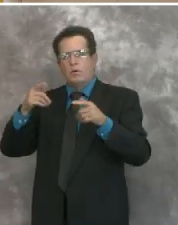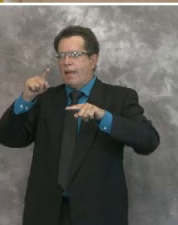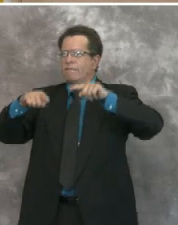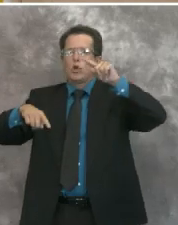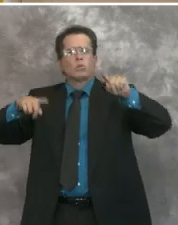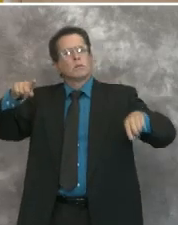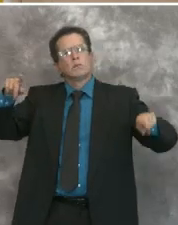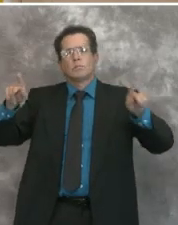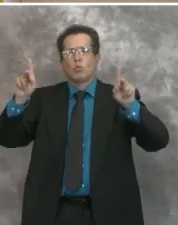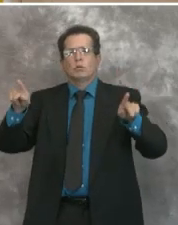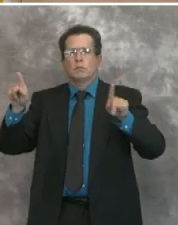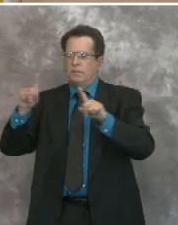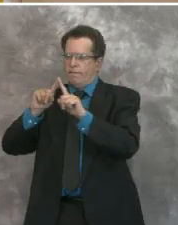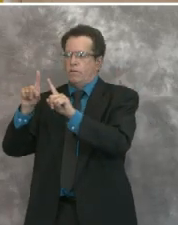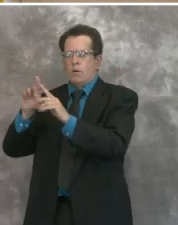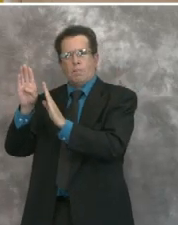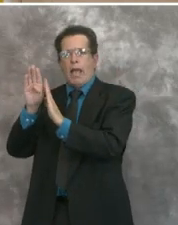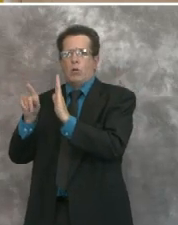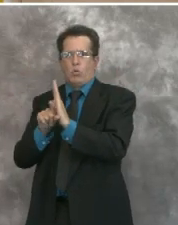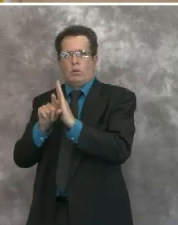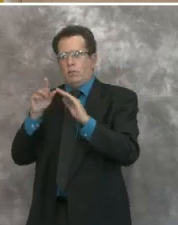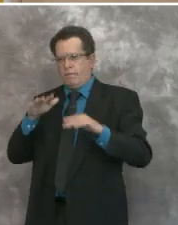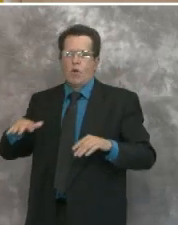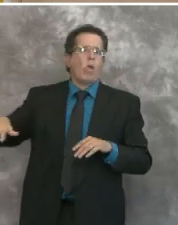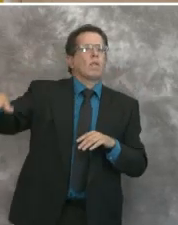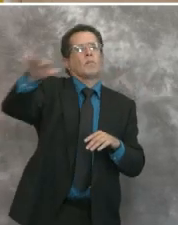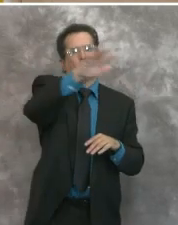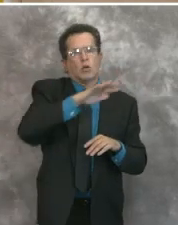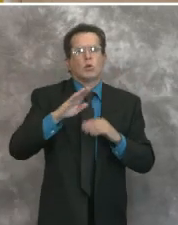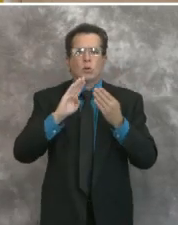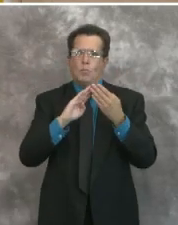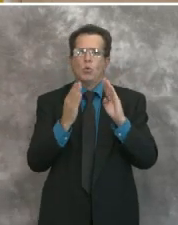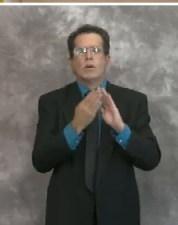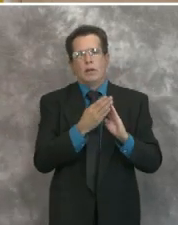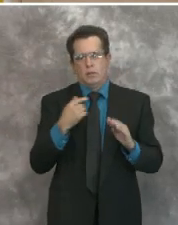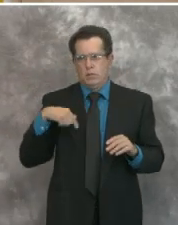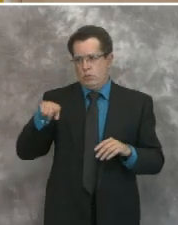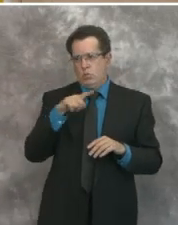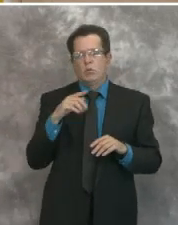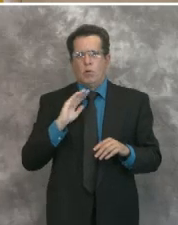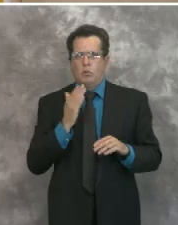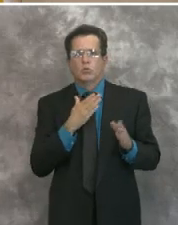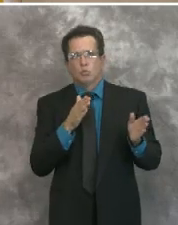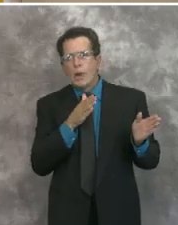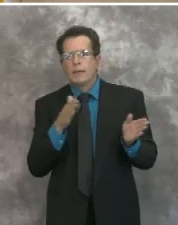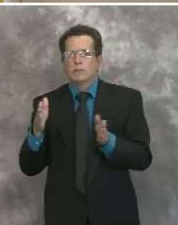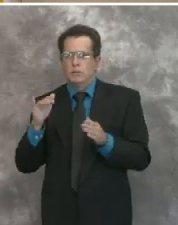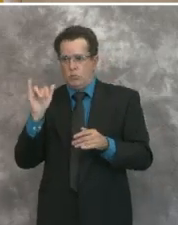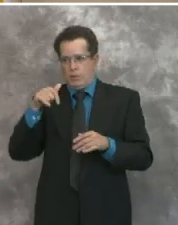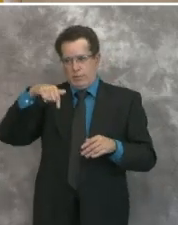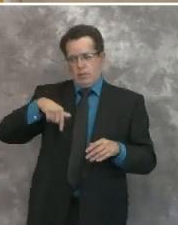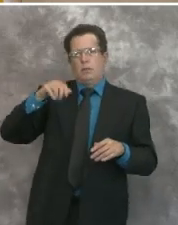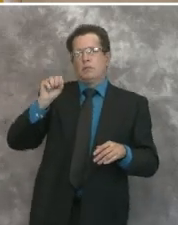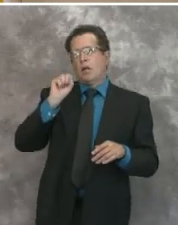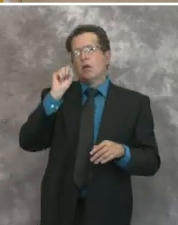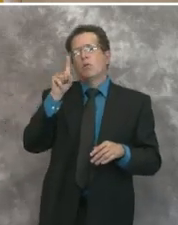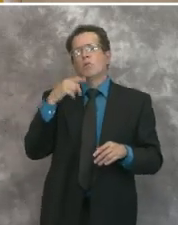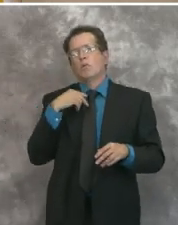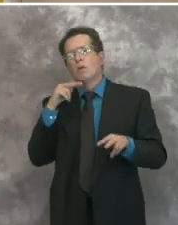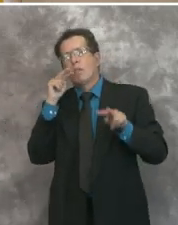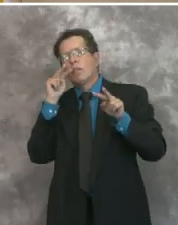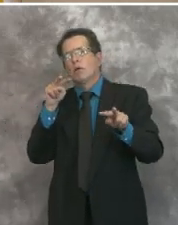individuals that are representative of our community. And as an additional strategy, San Diego is specifically looking at